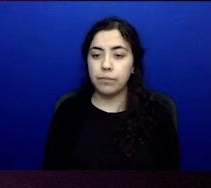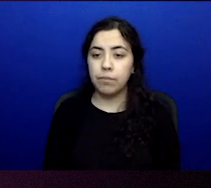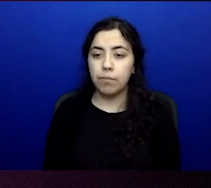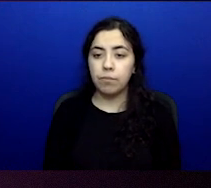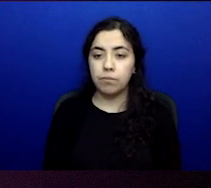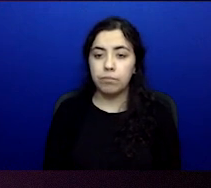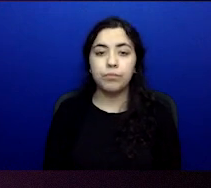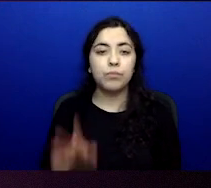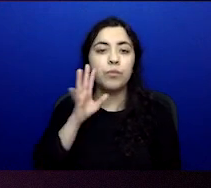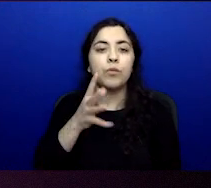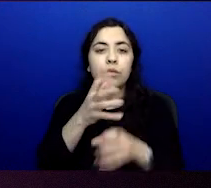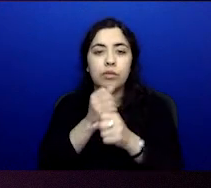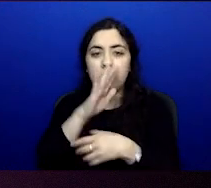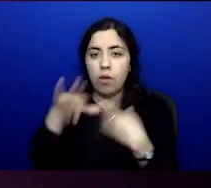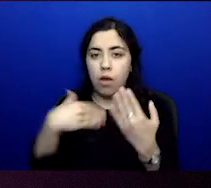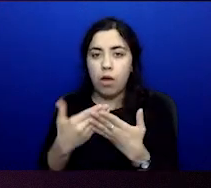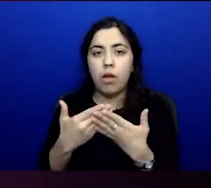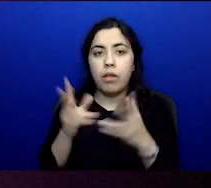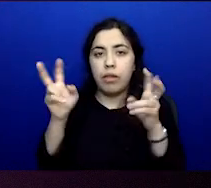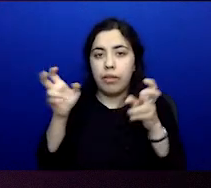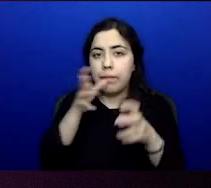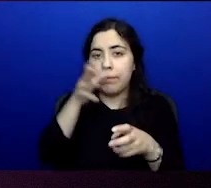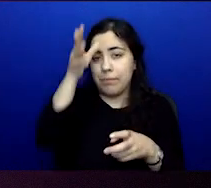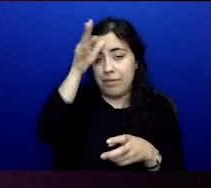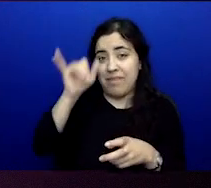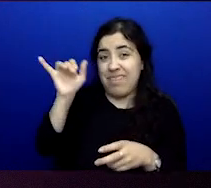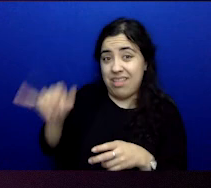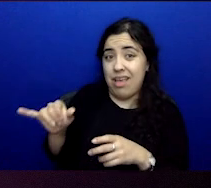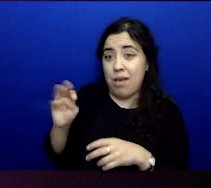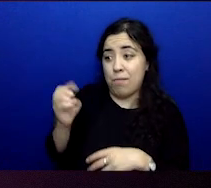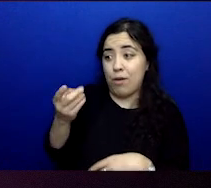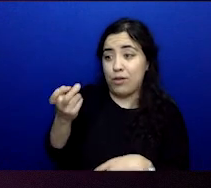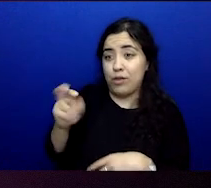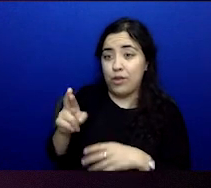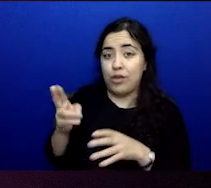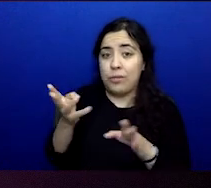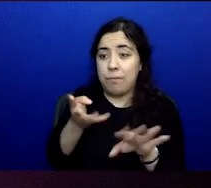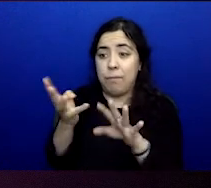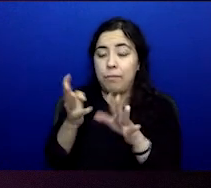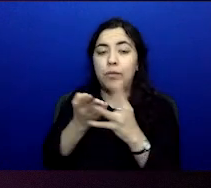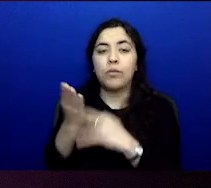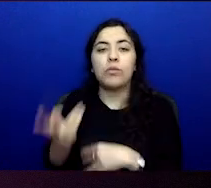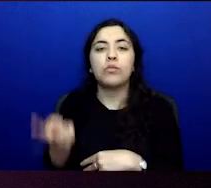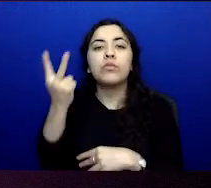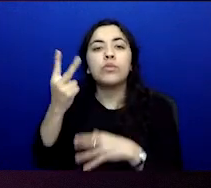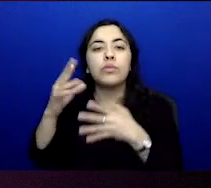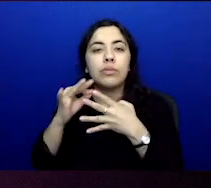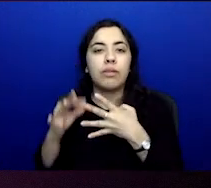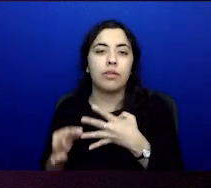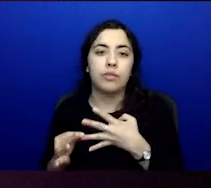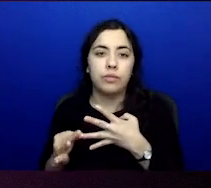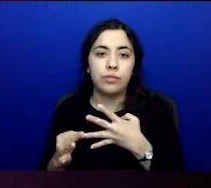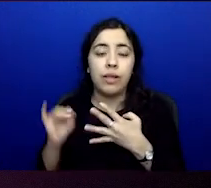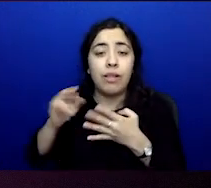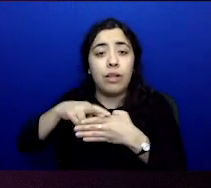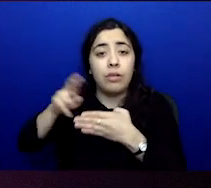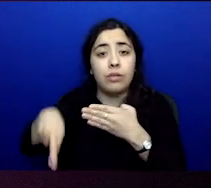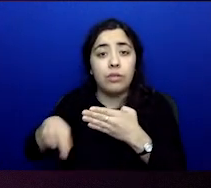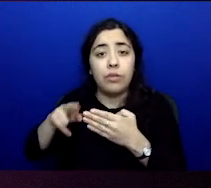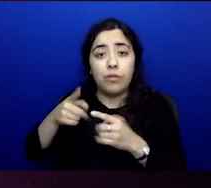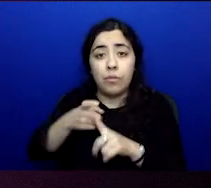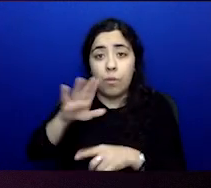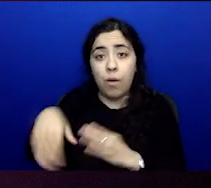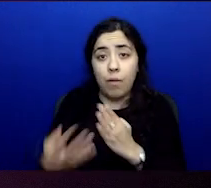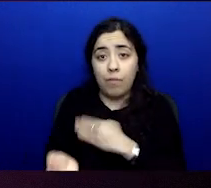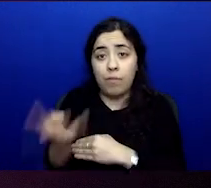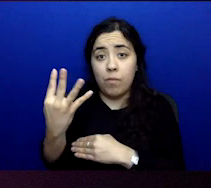To grab all the parents of those filtered modular pipelines via 2 selectors. And the results from all those 4 selectors will be